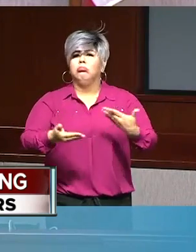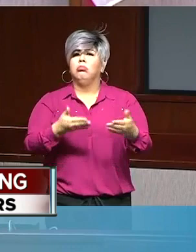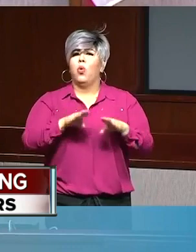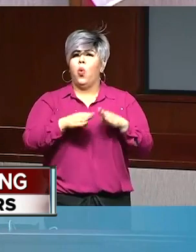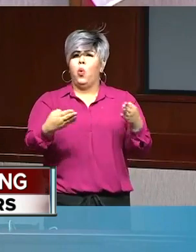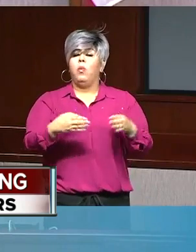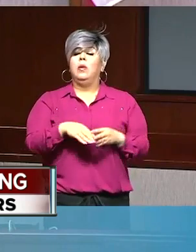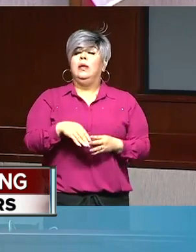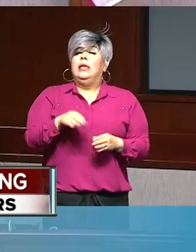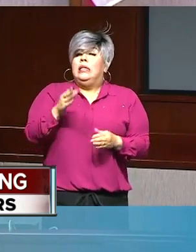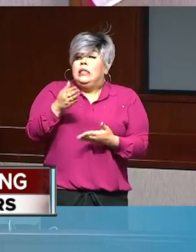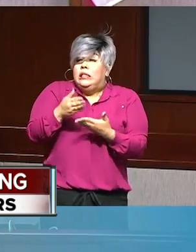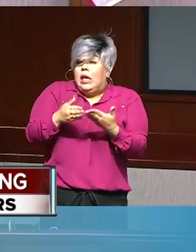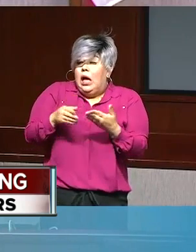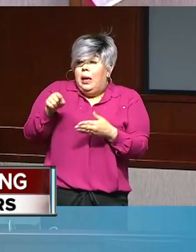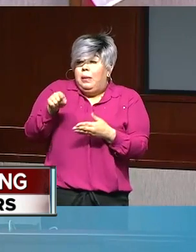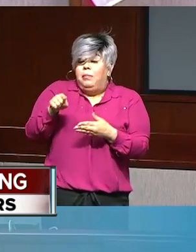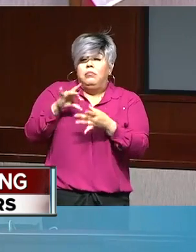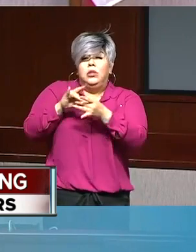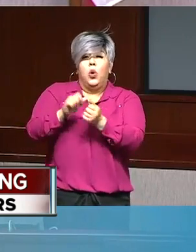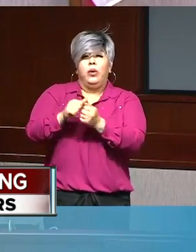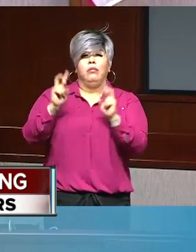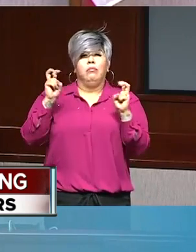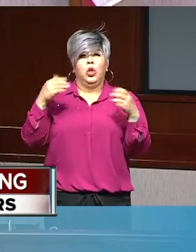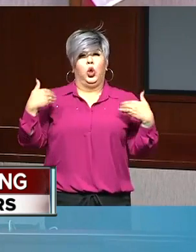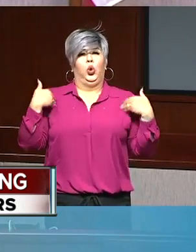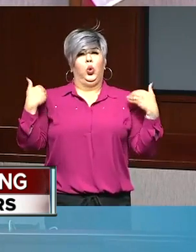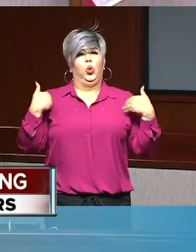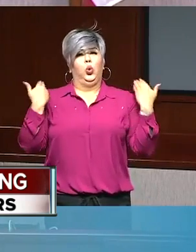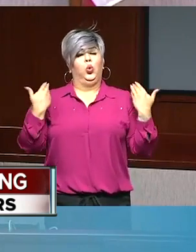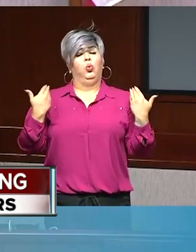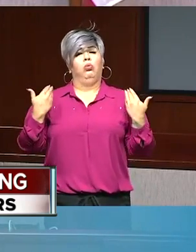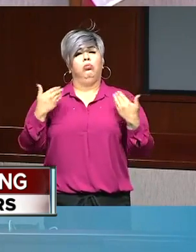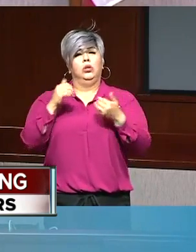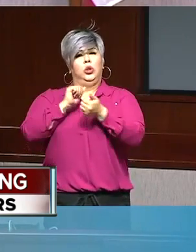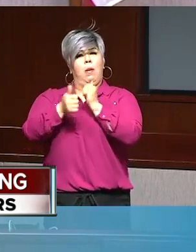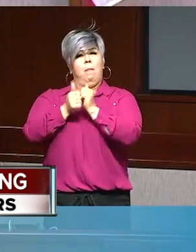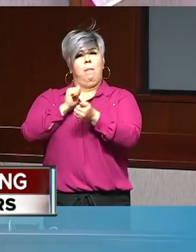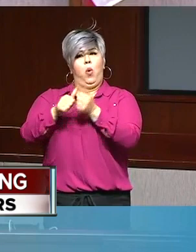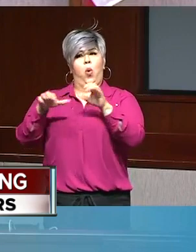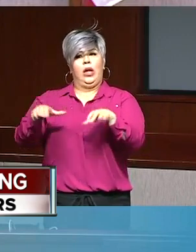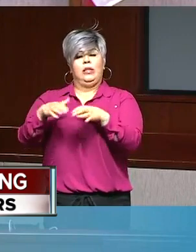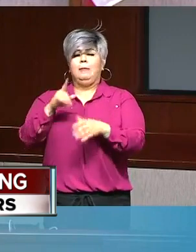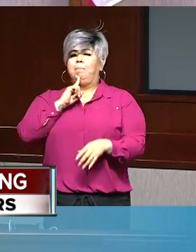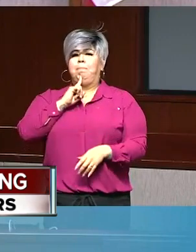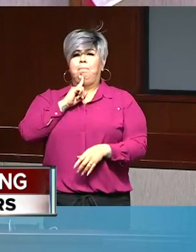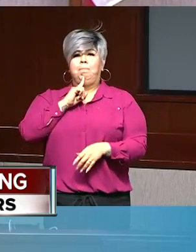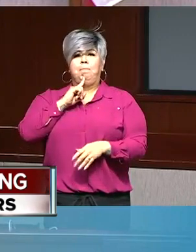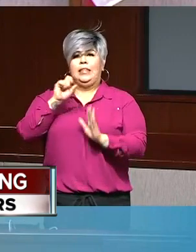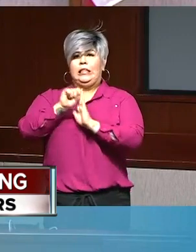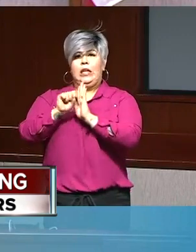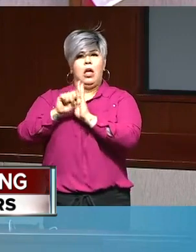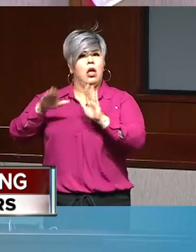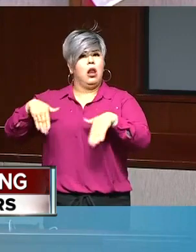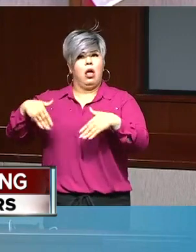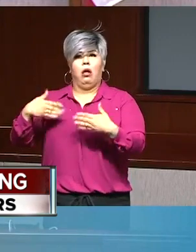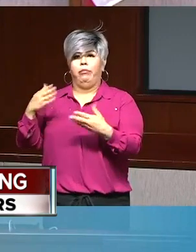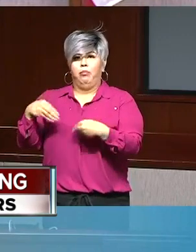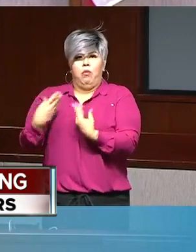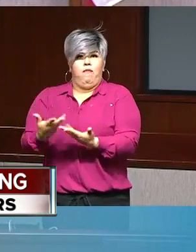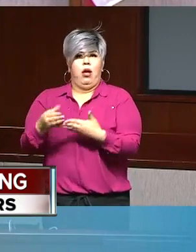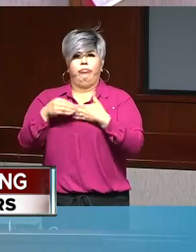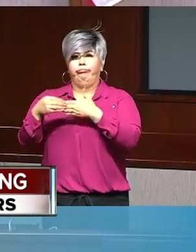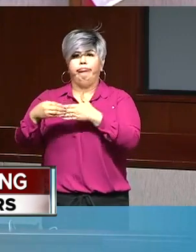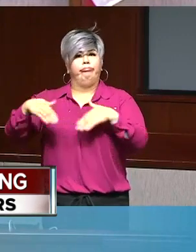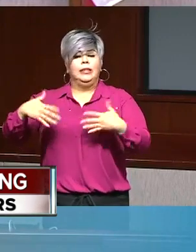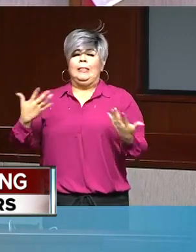awaiting guidance on youth sports activities. That has not come down from the state yet. So if you're asking about that, we